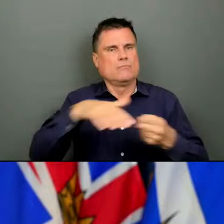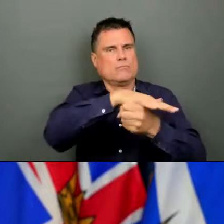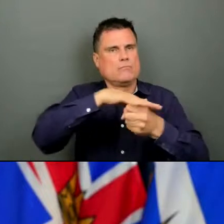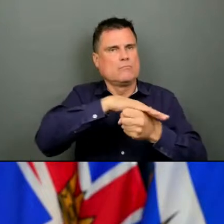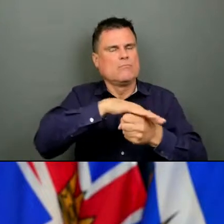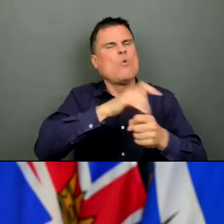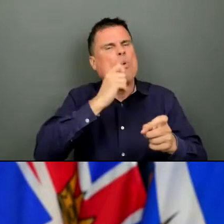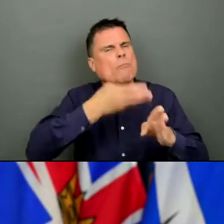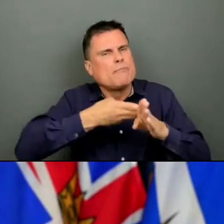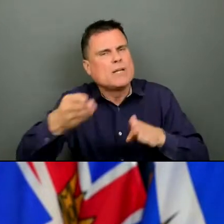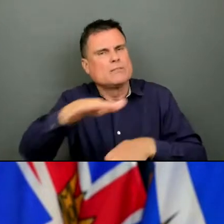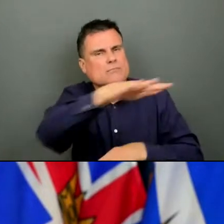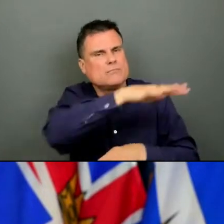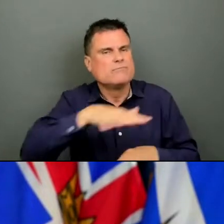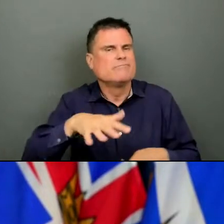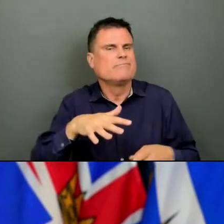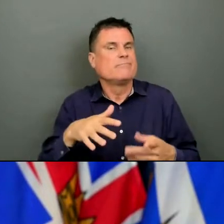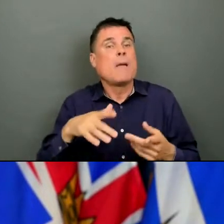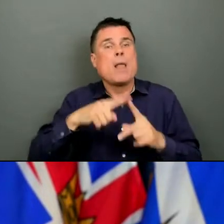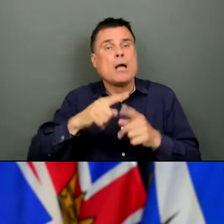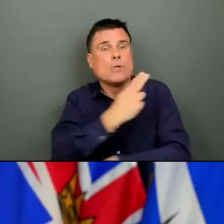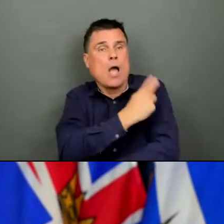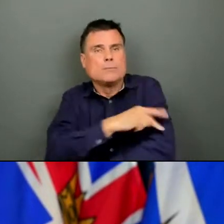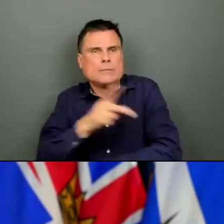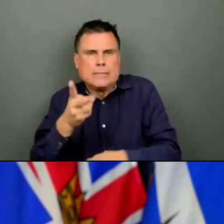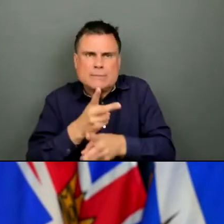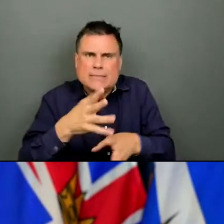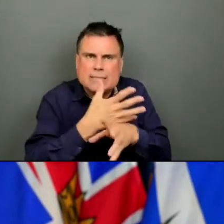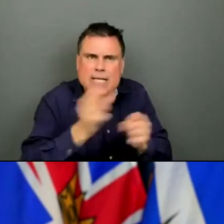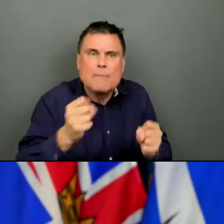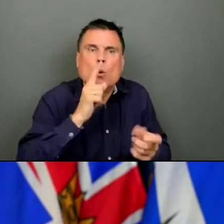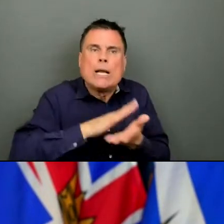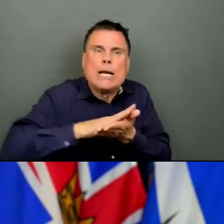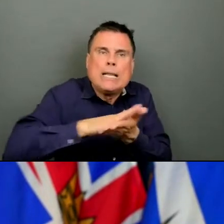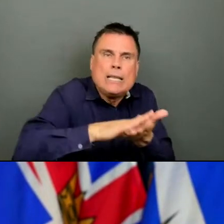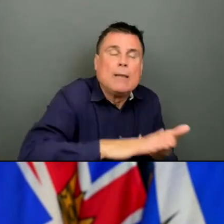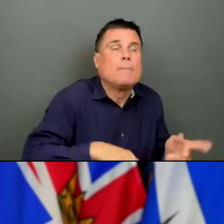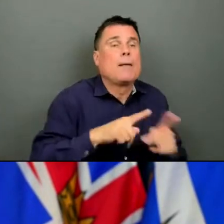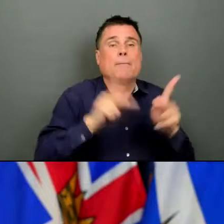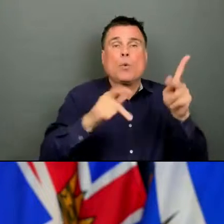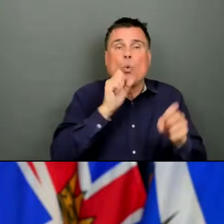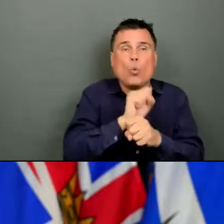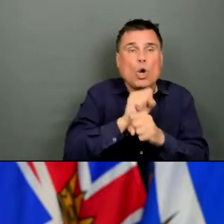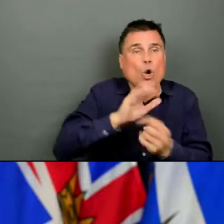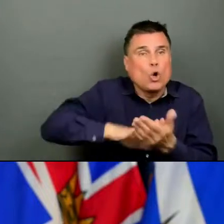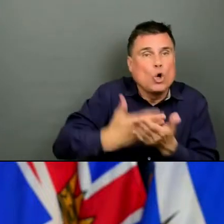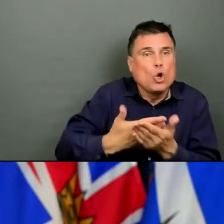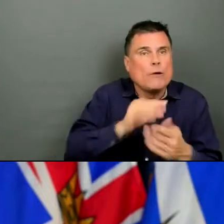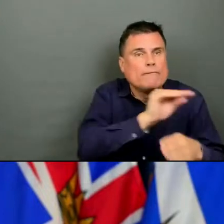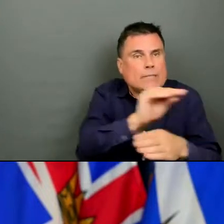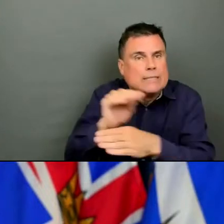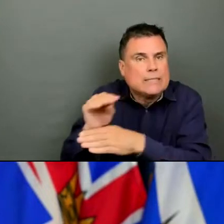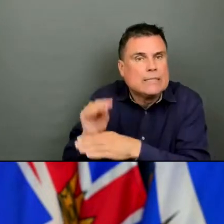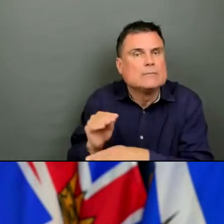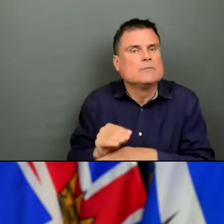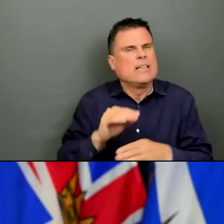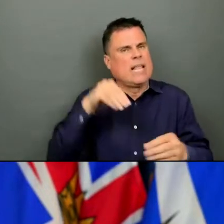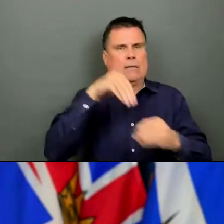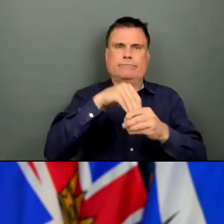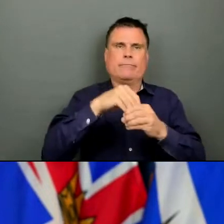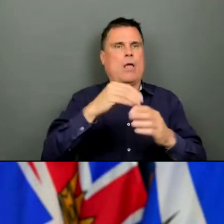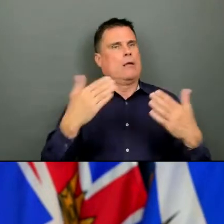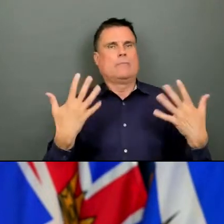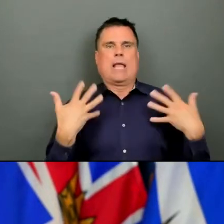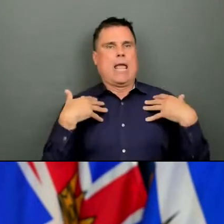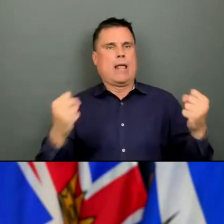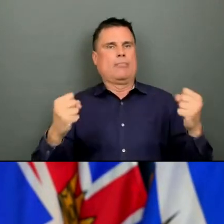and clean, and our, as well, the people who prepare the food, everyone in our hospital system, to know that we understand what a challenging